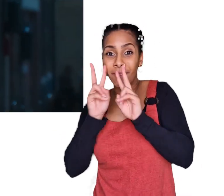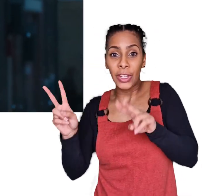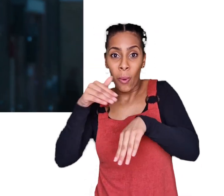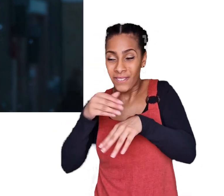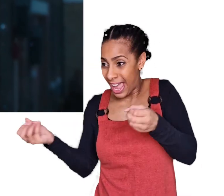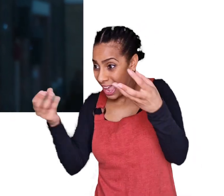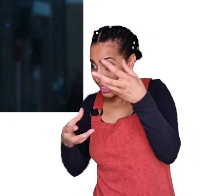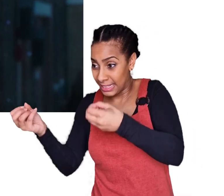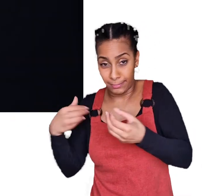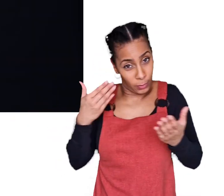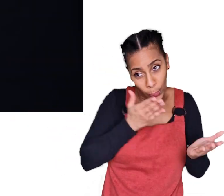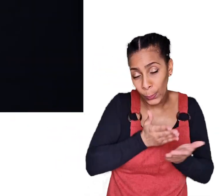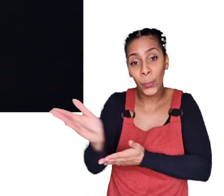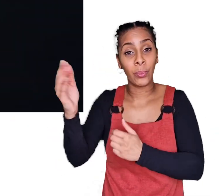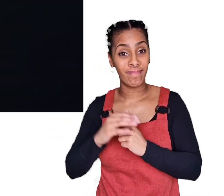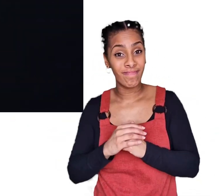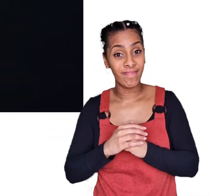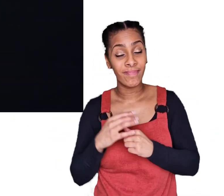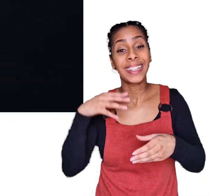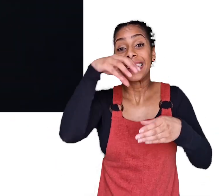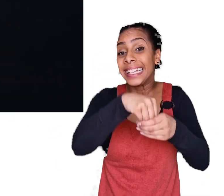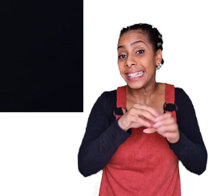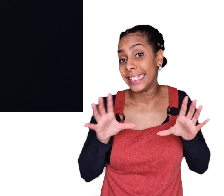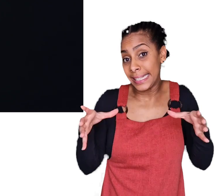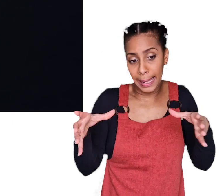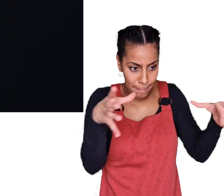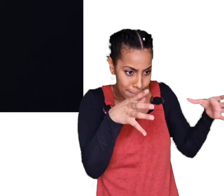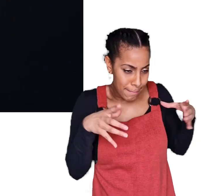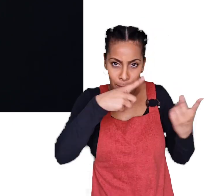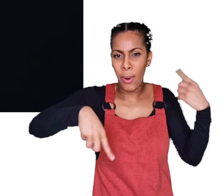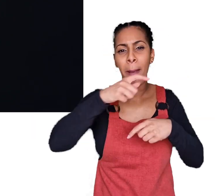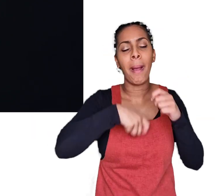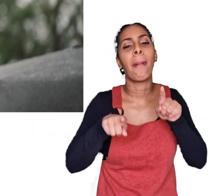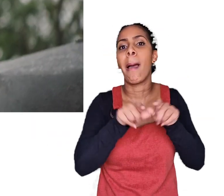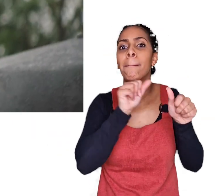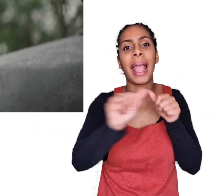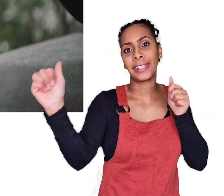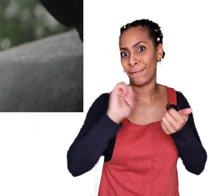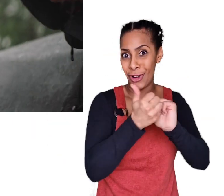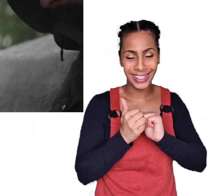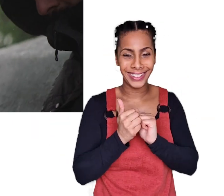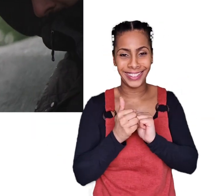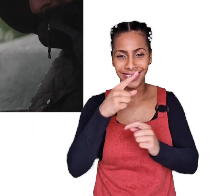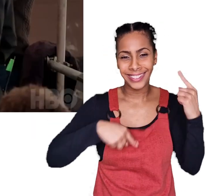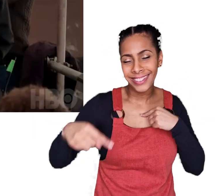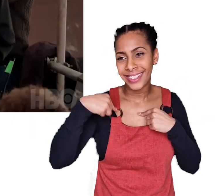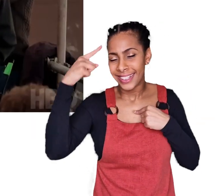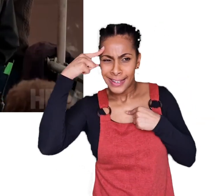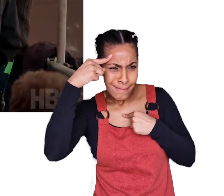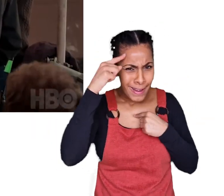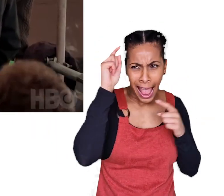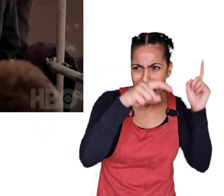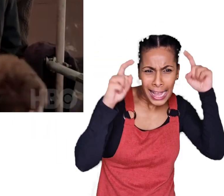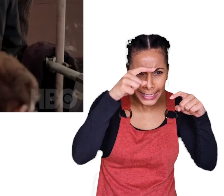visual effects. You will be with a team who will basically become your best friends. And you put your heads together, you